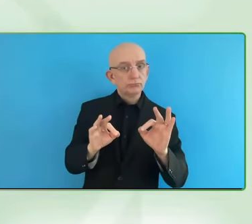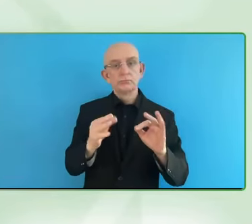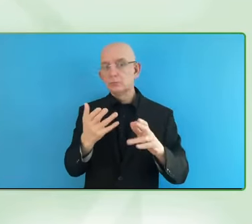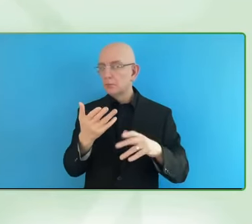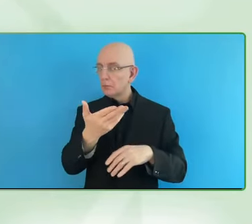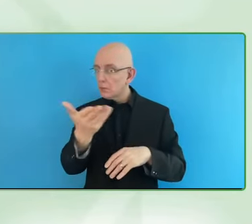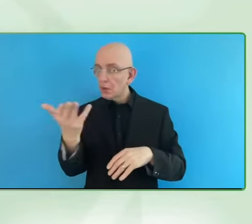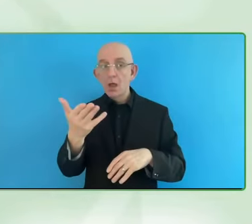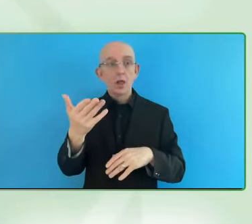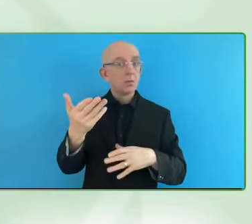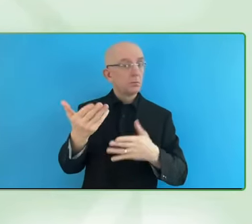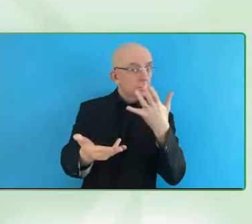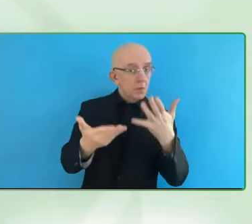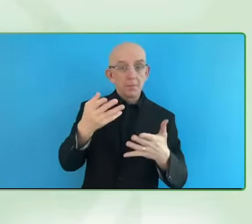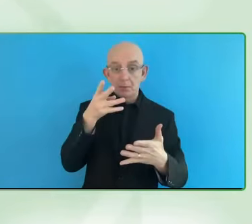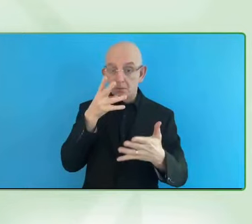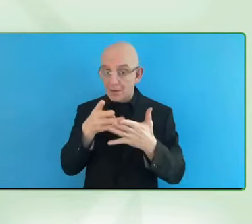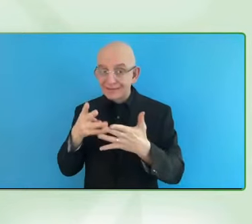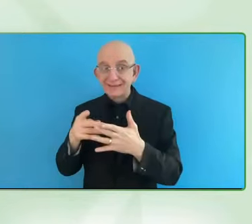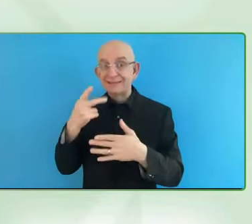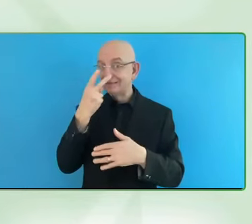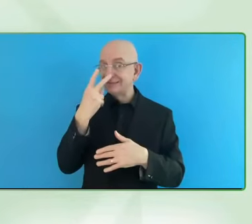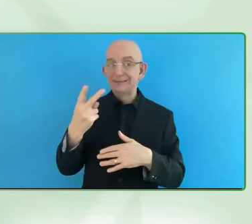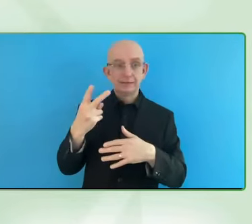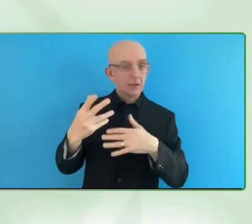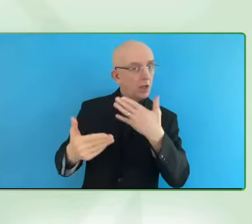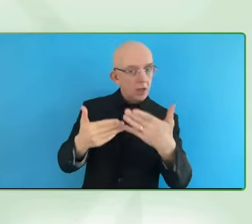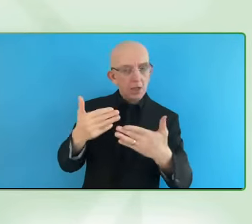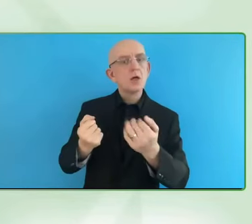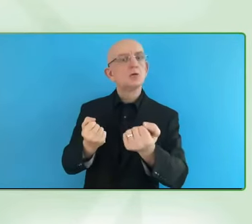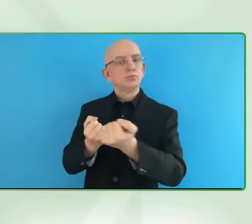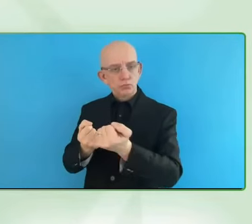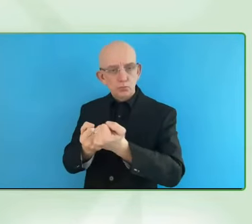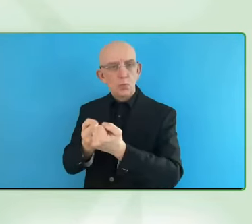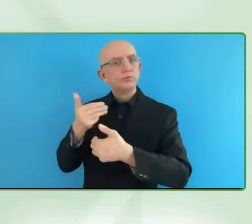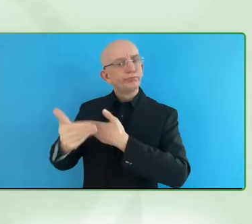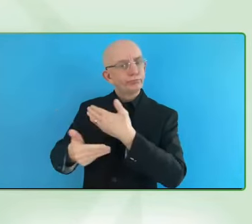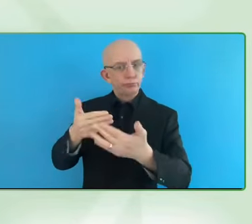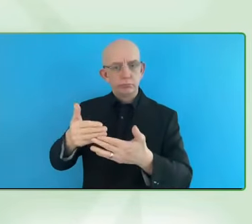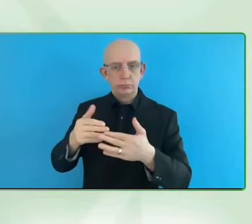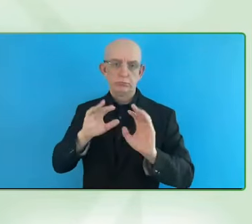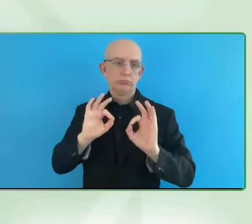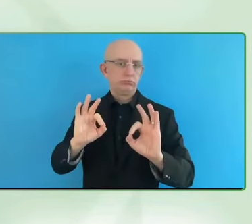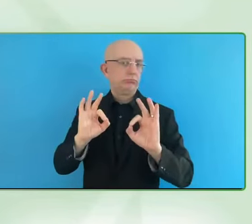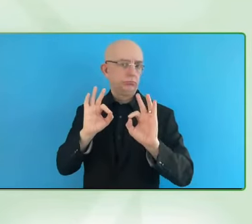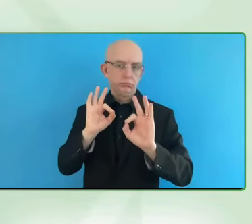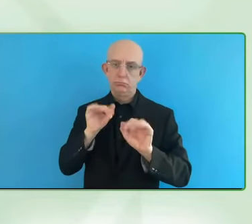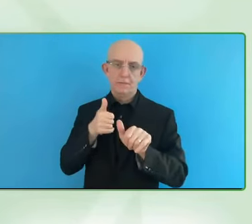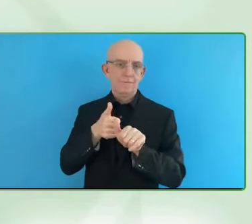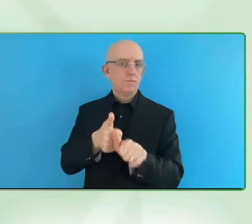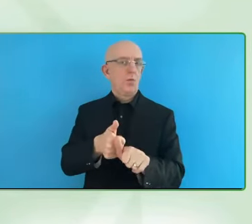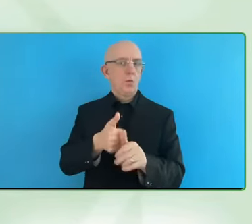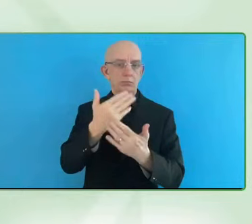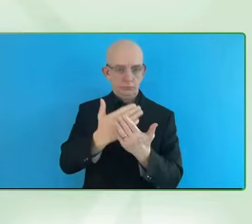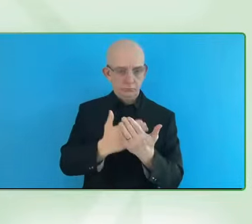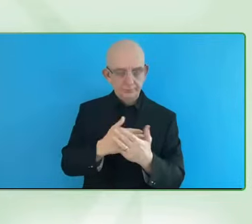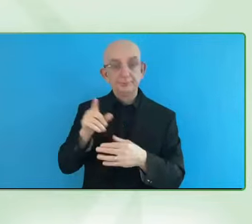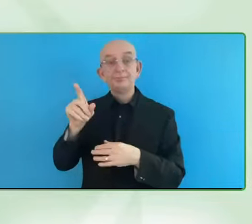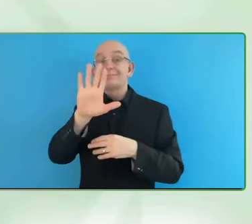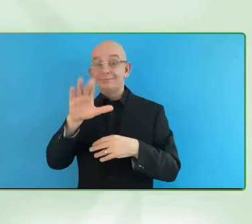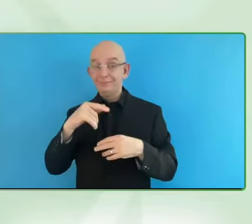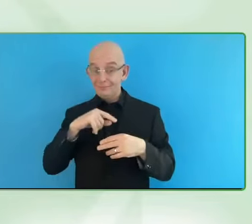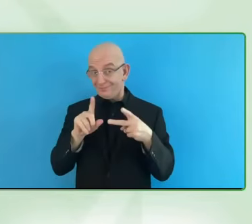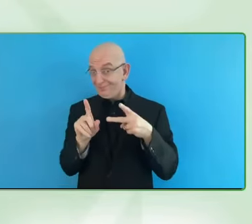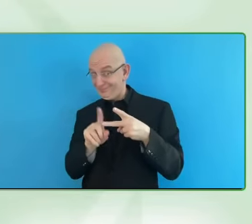address intersectionality, recognizing the unique challenges faced by students who may be vulnerable to exclusion due